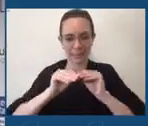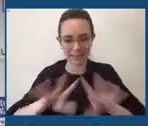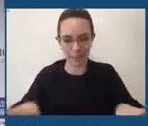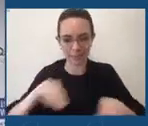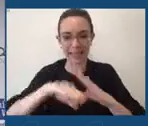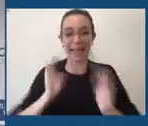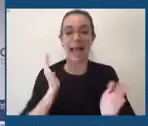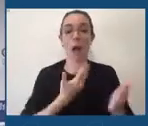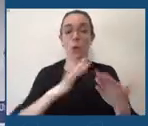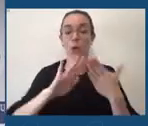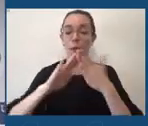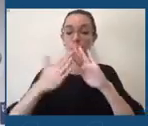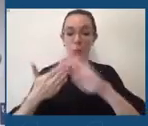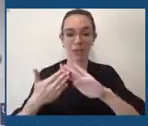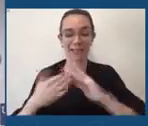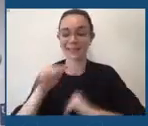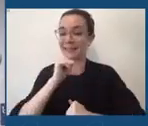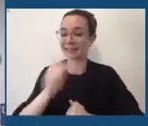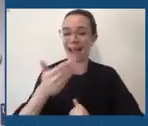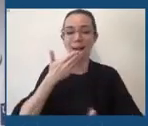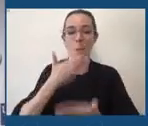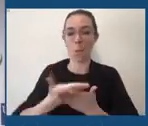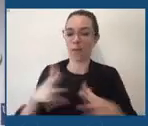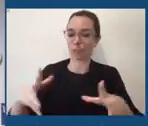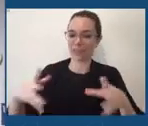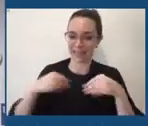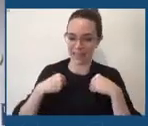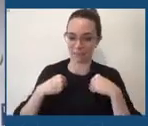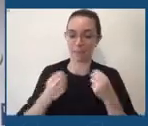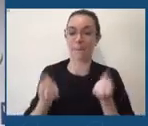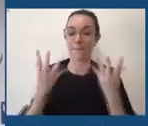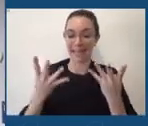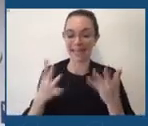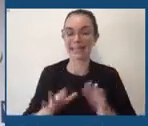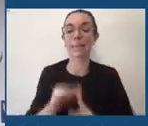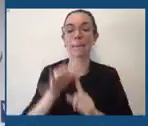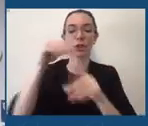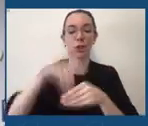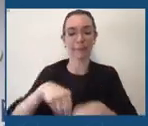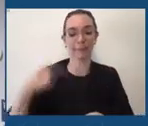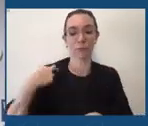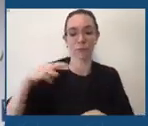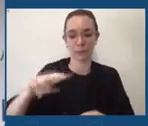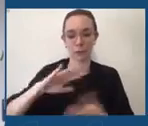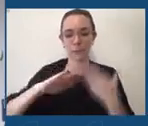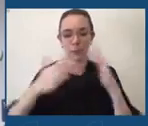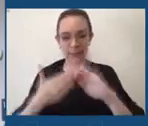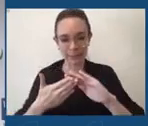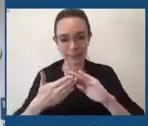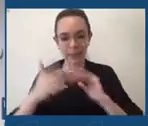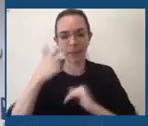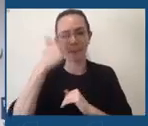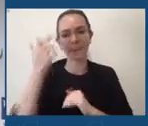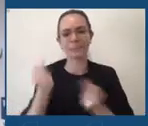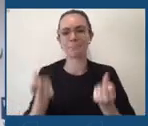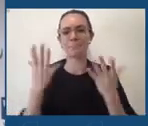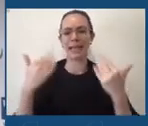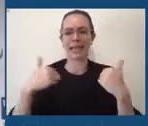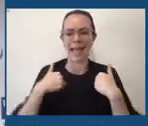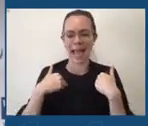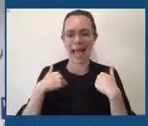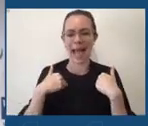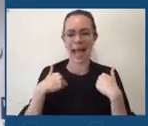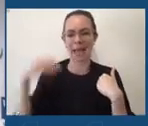well received by many, particularly in the faith community, because many had biases based